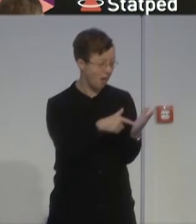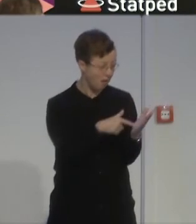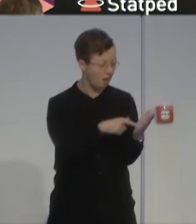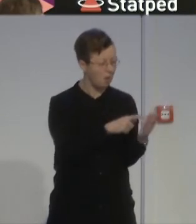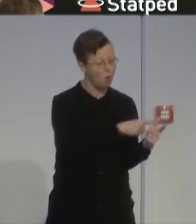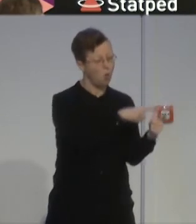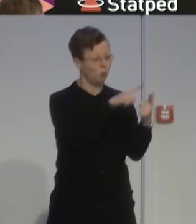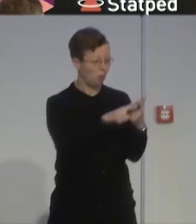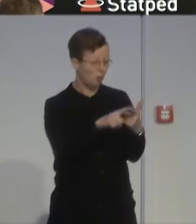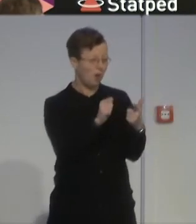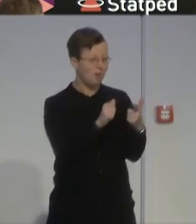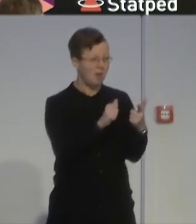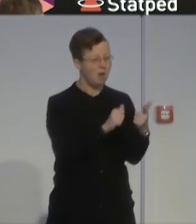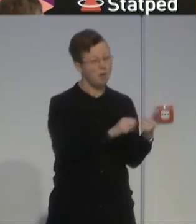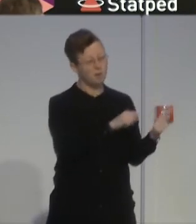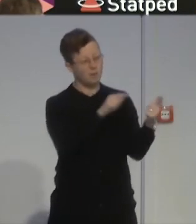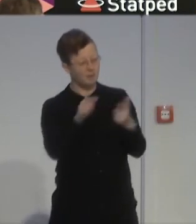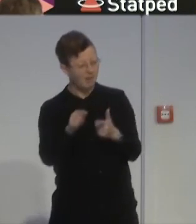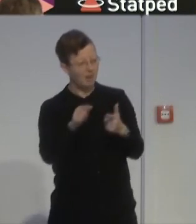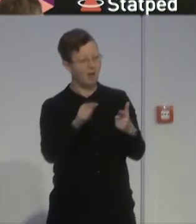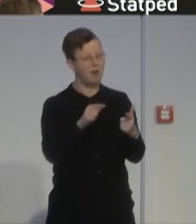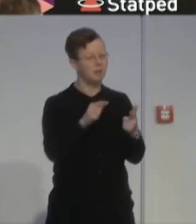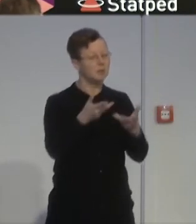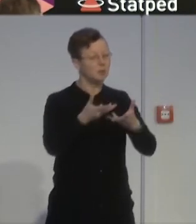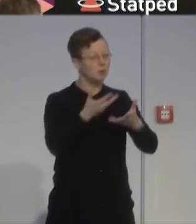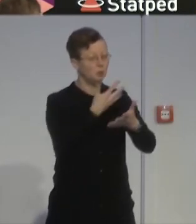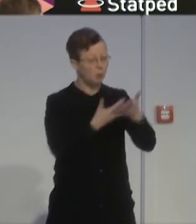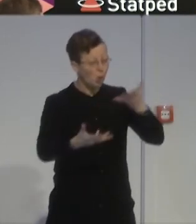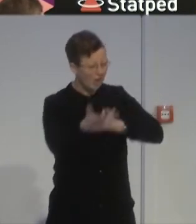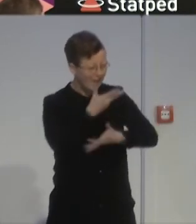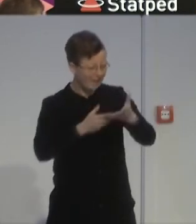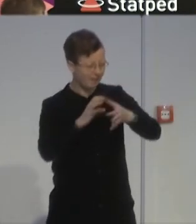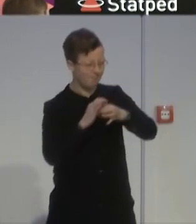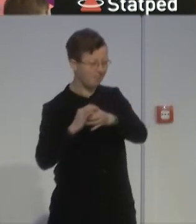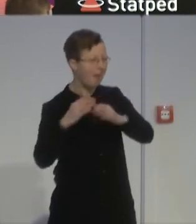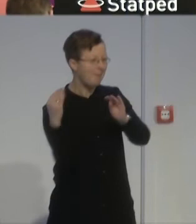and then I will pass to the notion of languaging in relation to pedagogy,